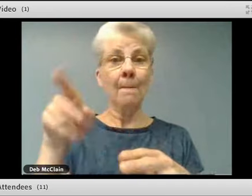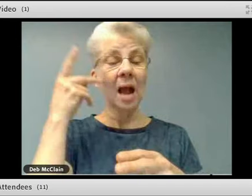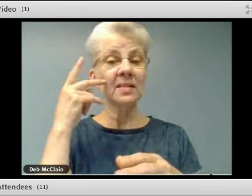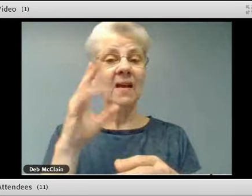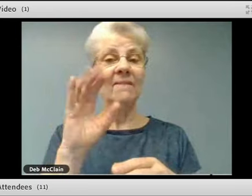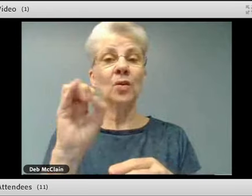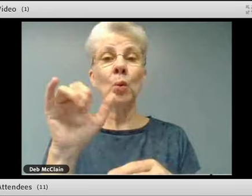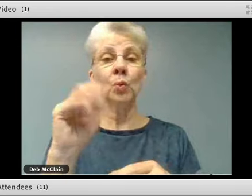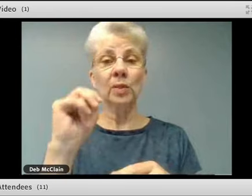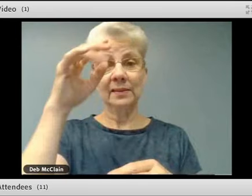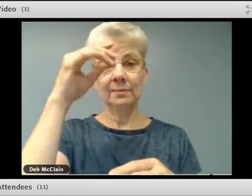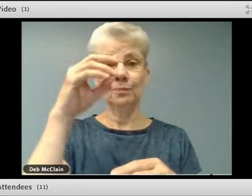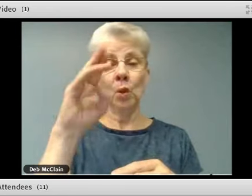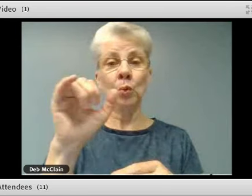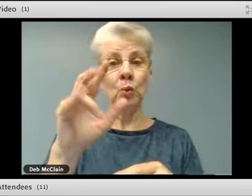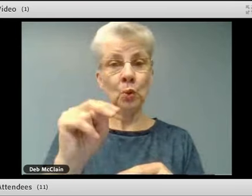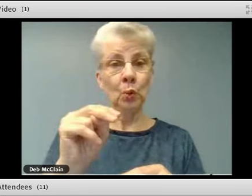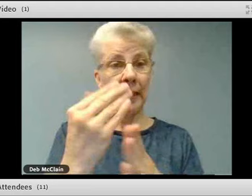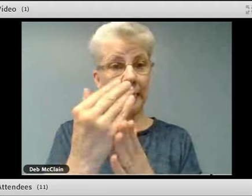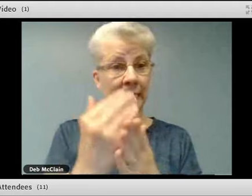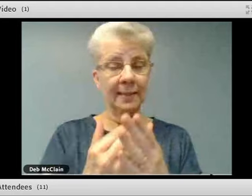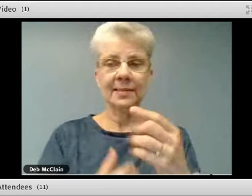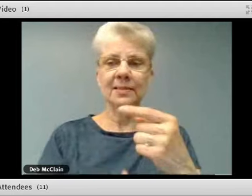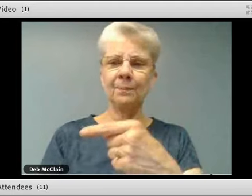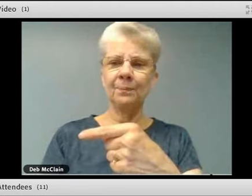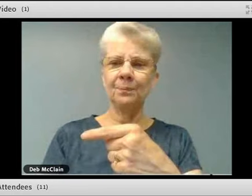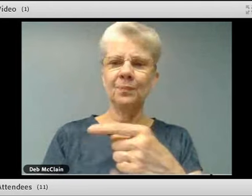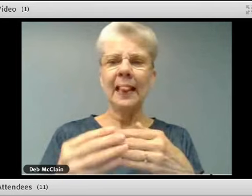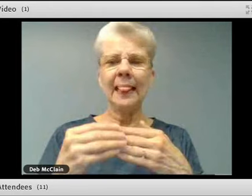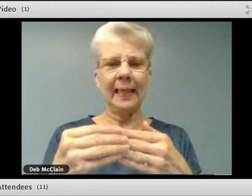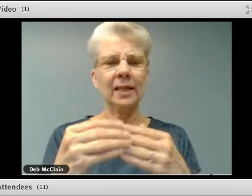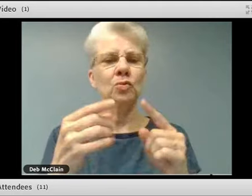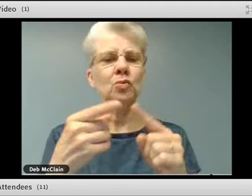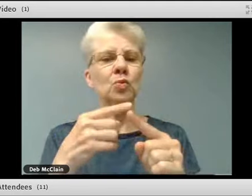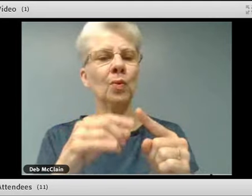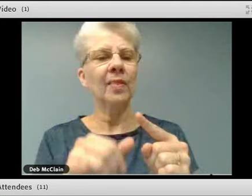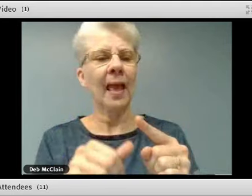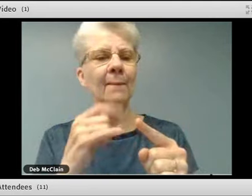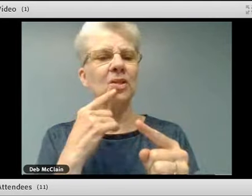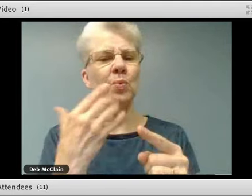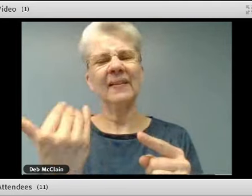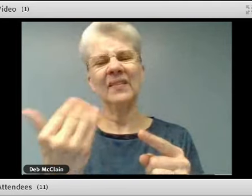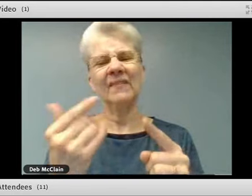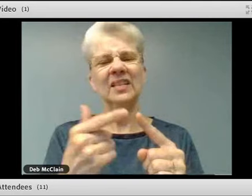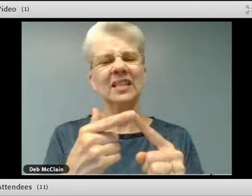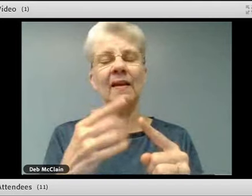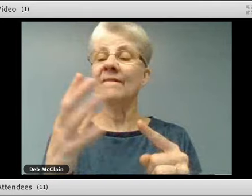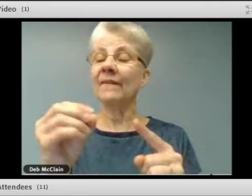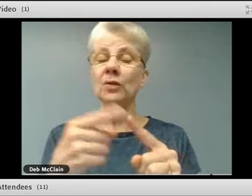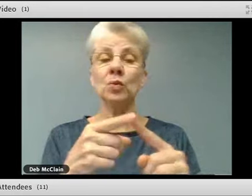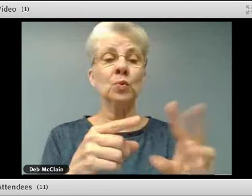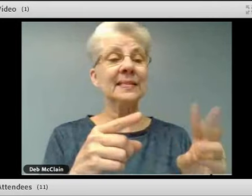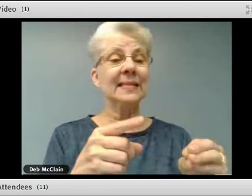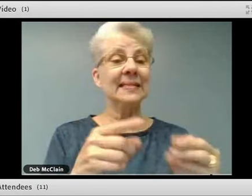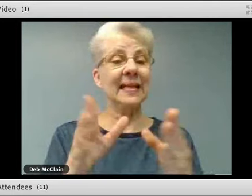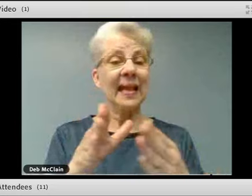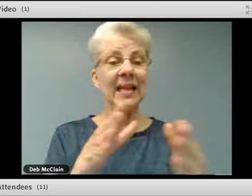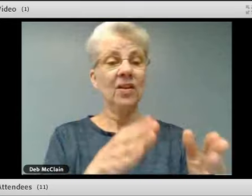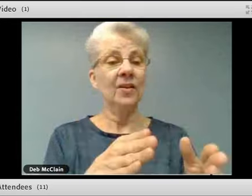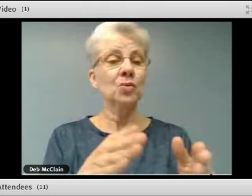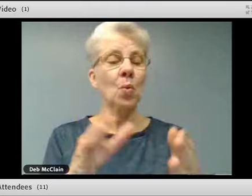on Politics of the Union, it'll take you to a list of between 50 to 60 individual items selected